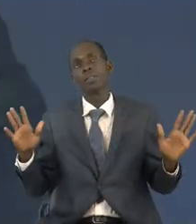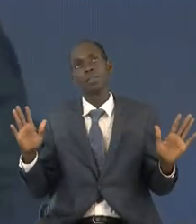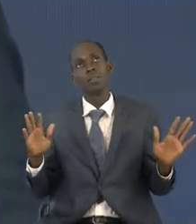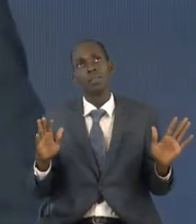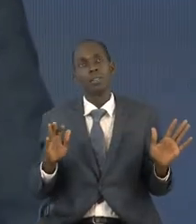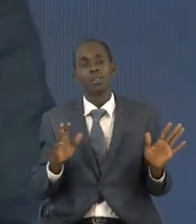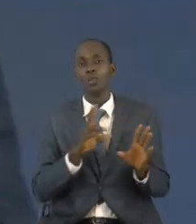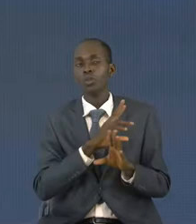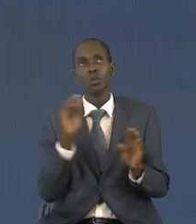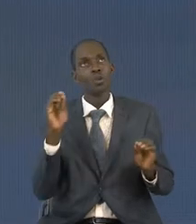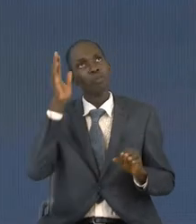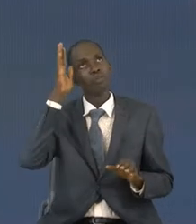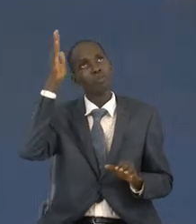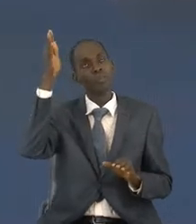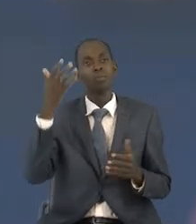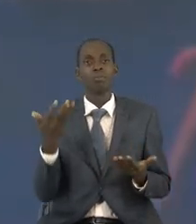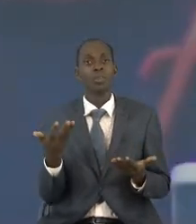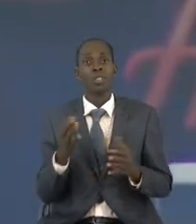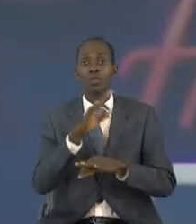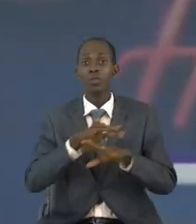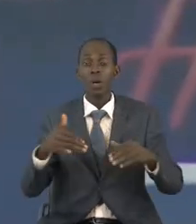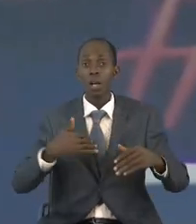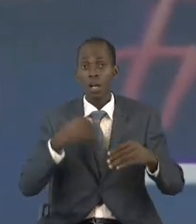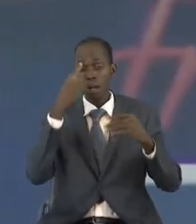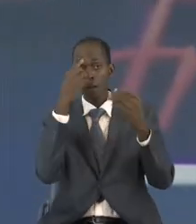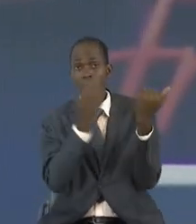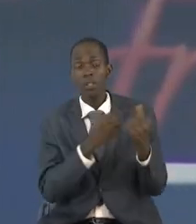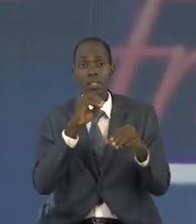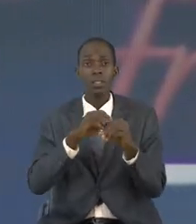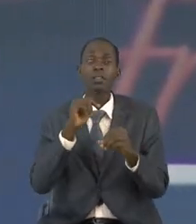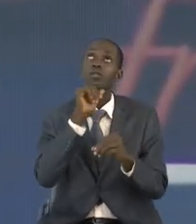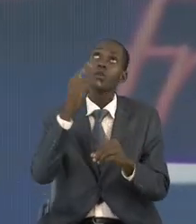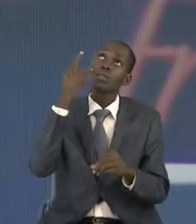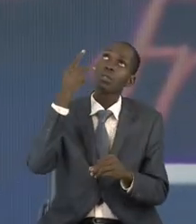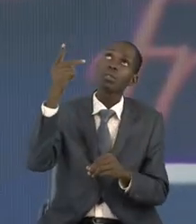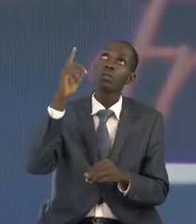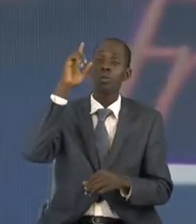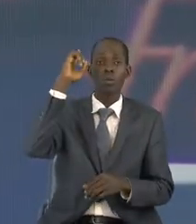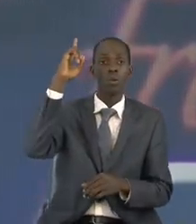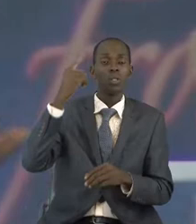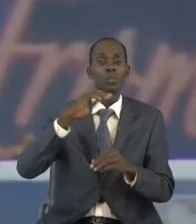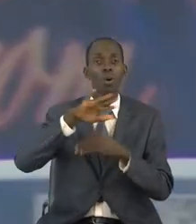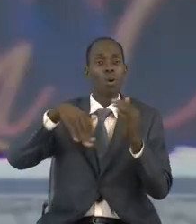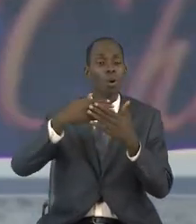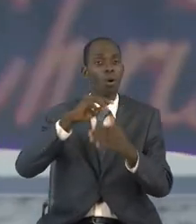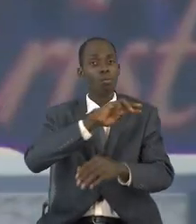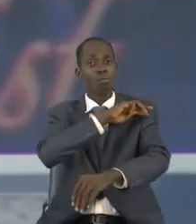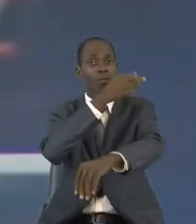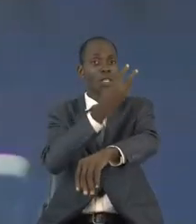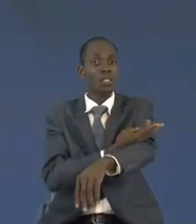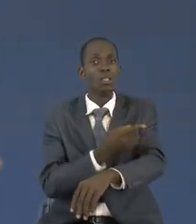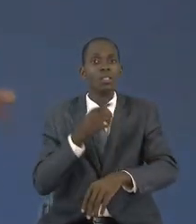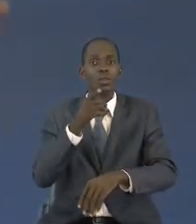future. If you don't have faith in the invisible one, in the Almighty, you will be